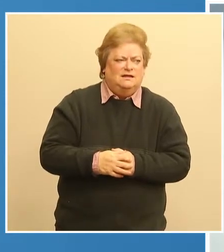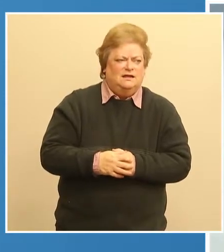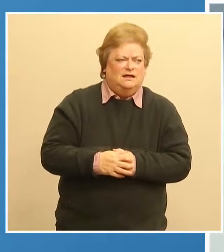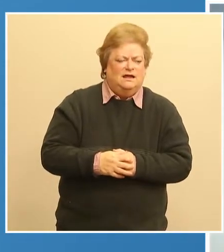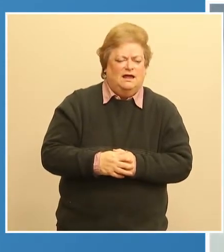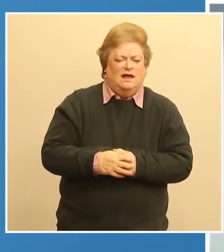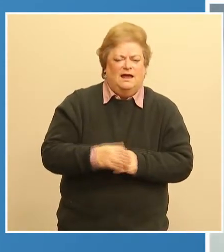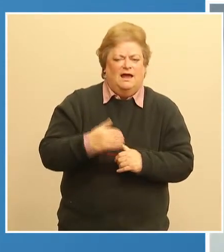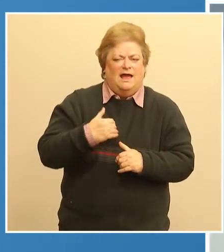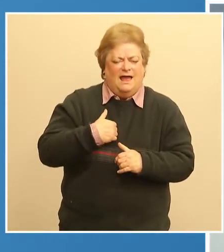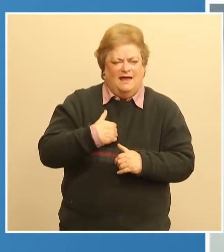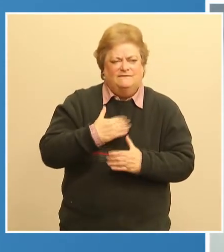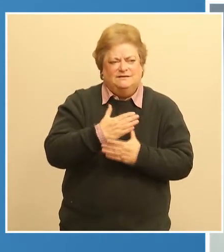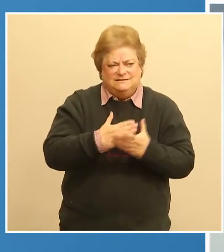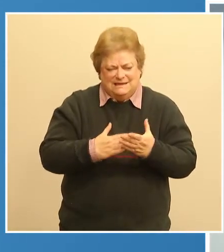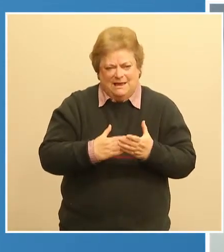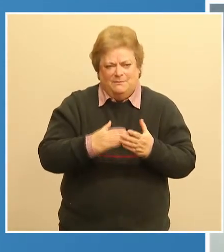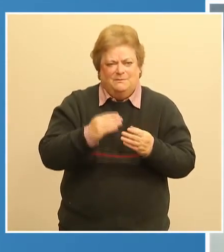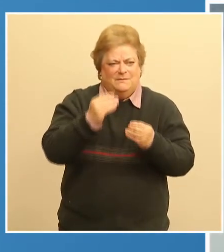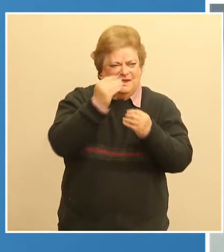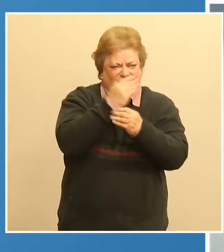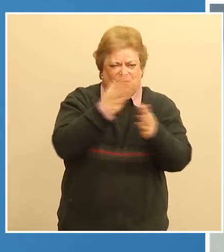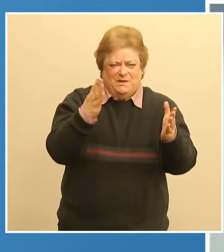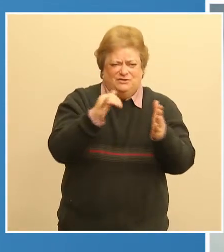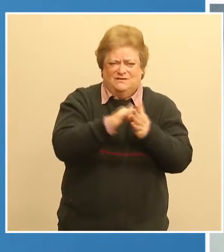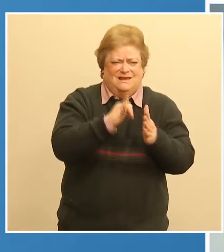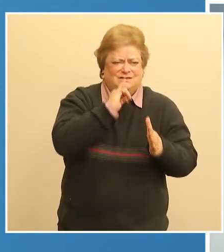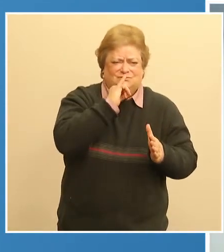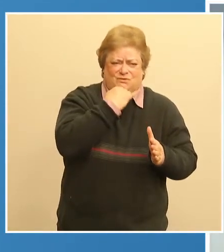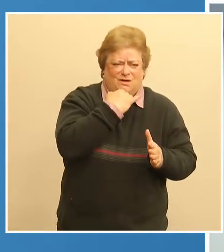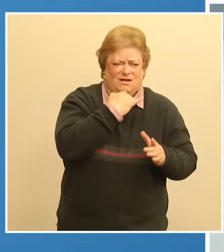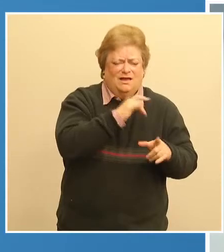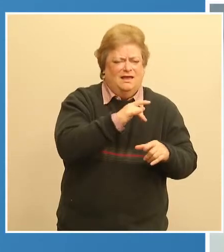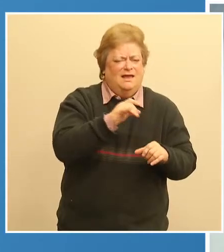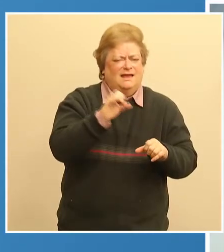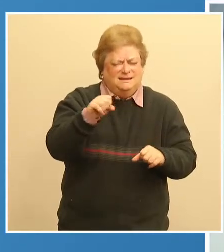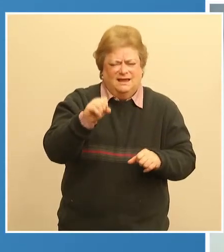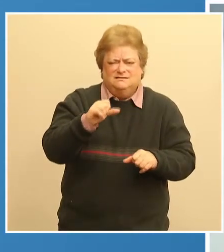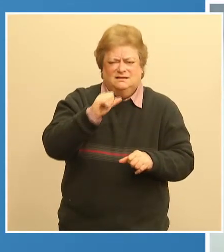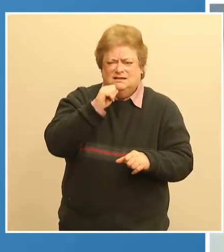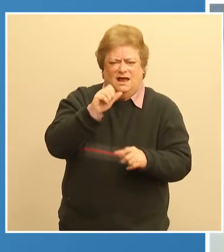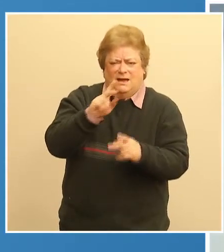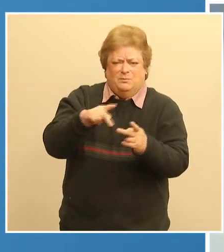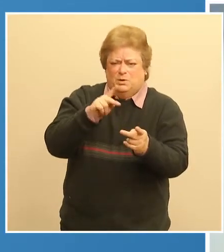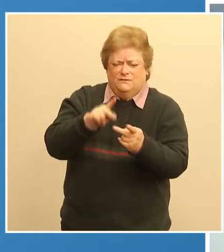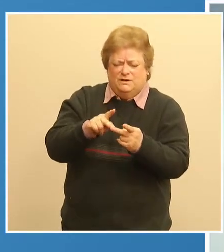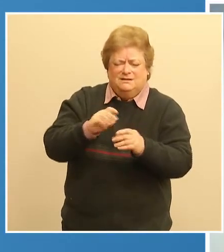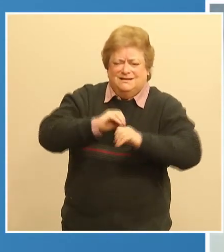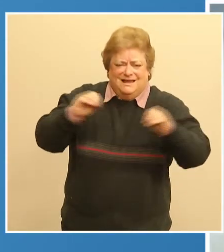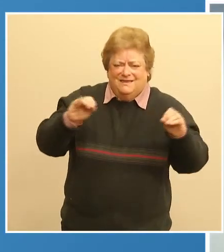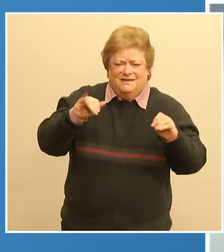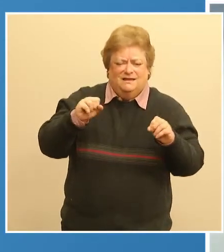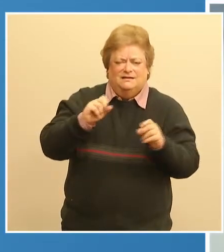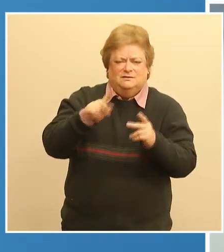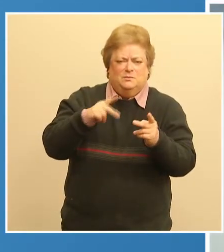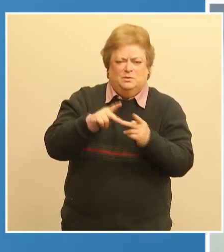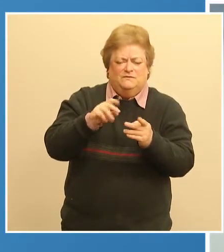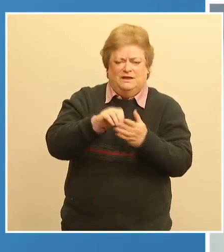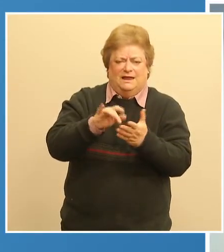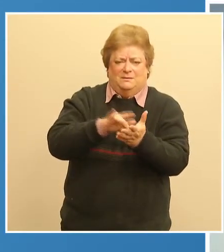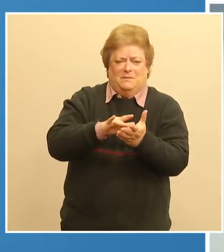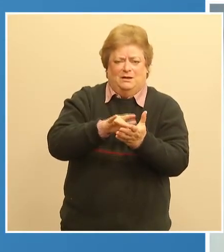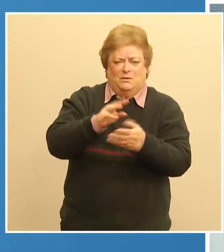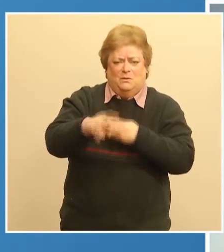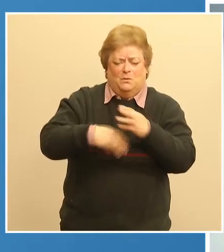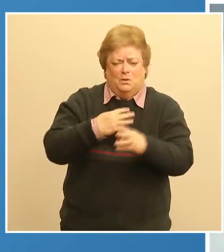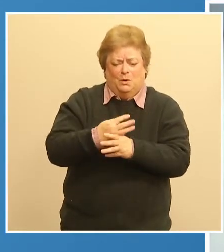of misinformation out there. But yes, they're not perfect. Nothing's perfect in the medical world for the most